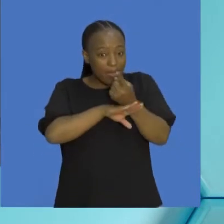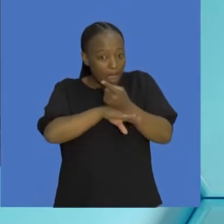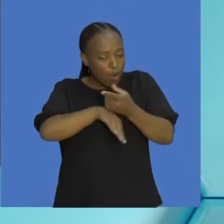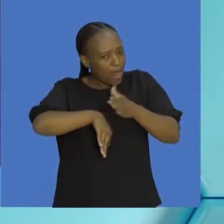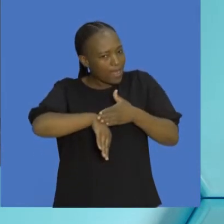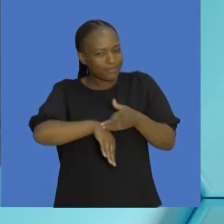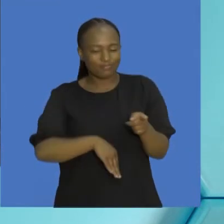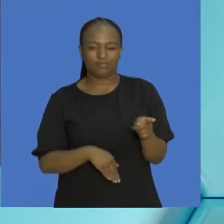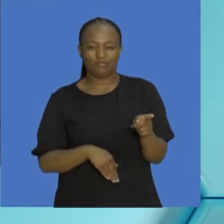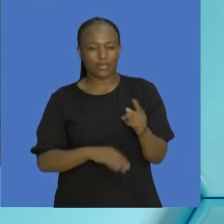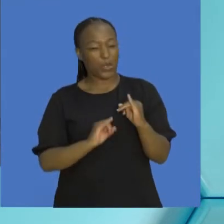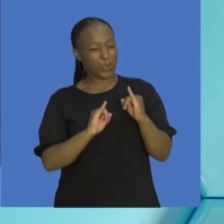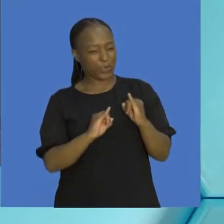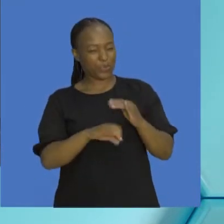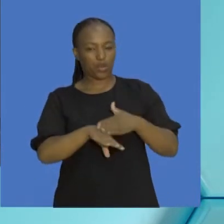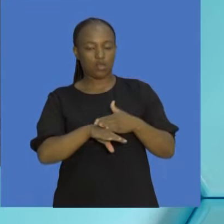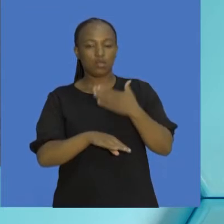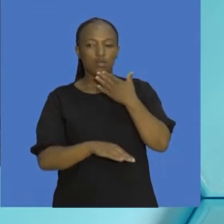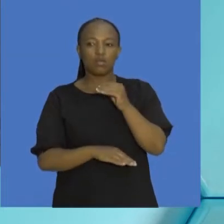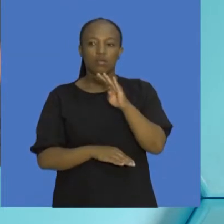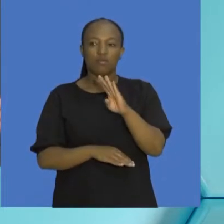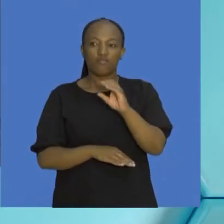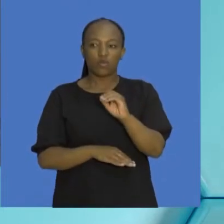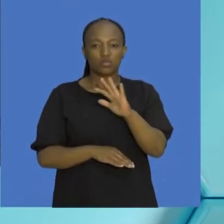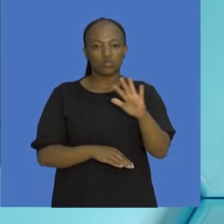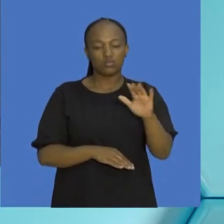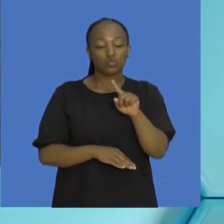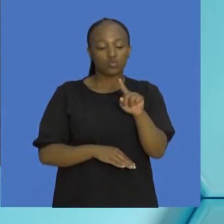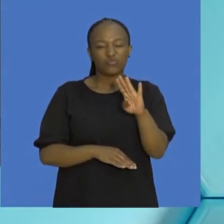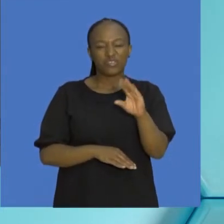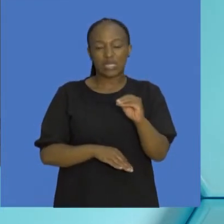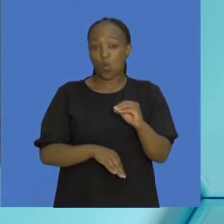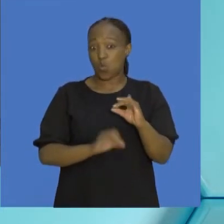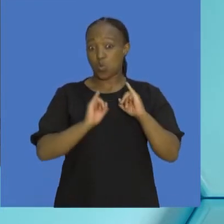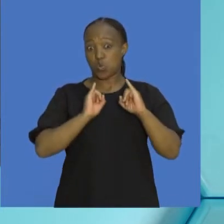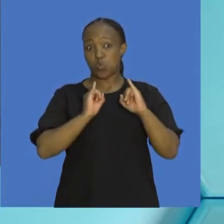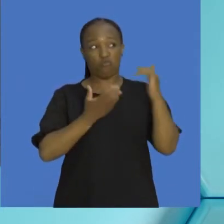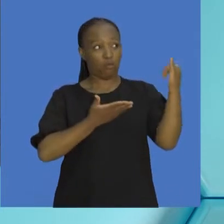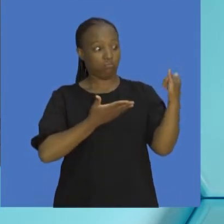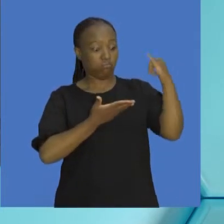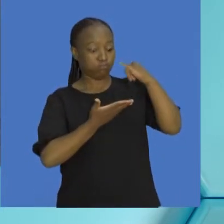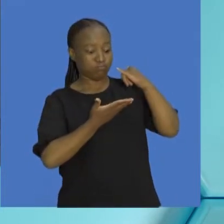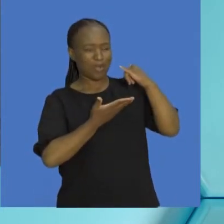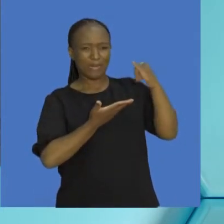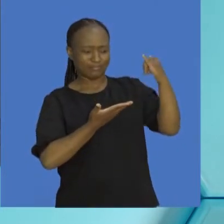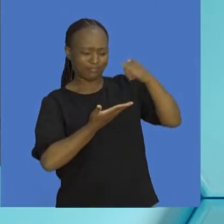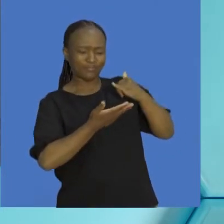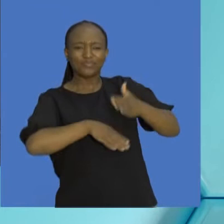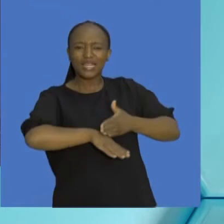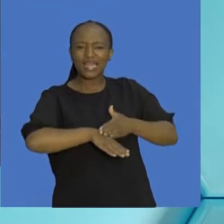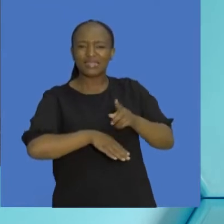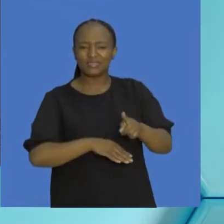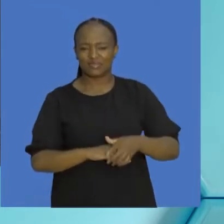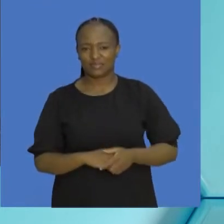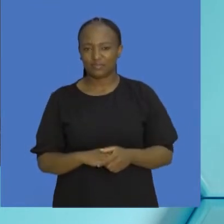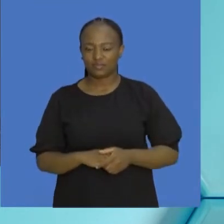hour. That's too late, actually. I mean, even 40 to 50 minutes late is just too much for an aircraft. Okay. Now,